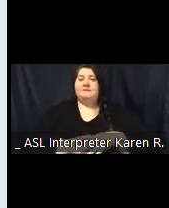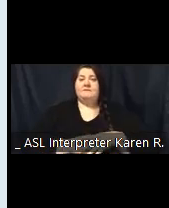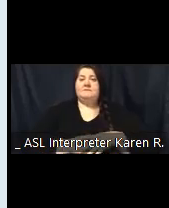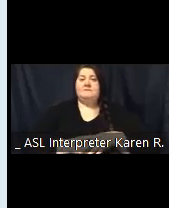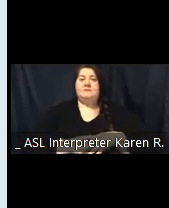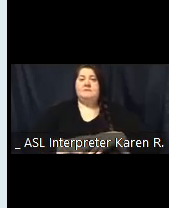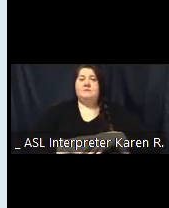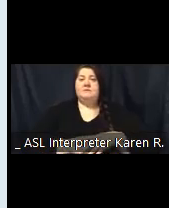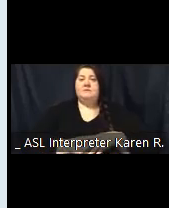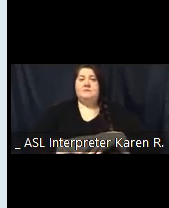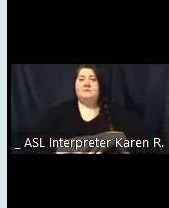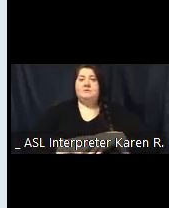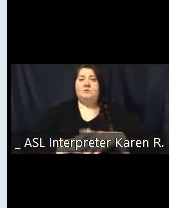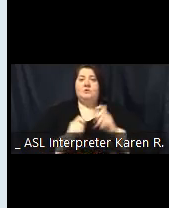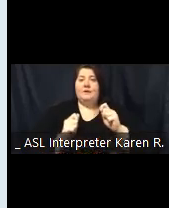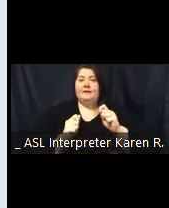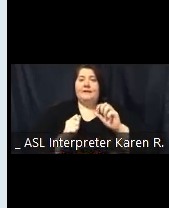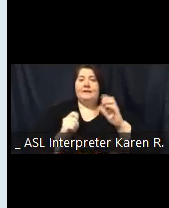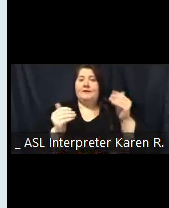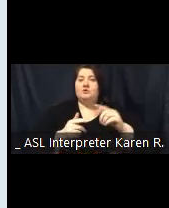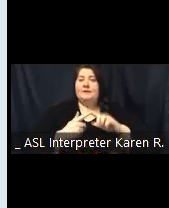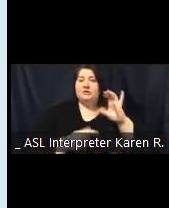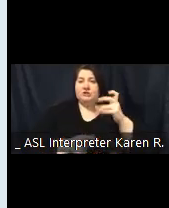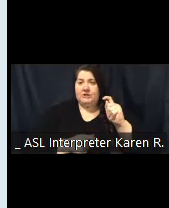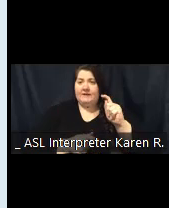a quick intro in the chat check-in.